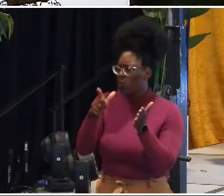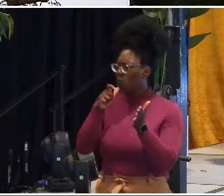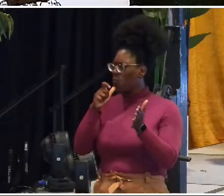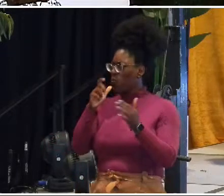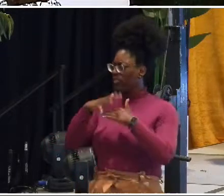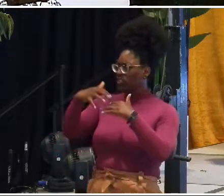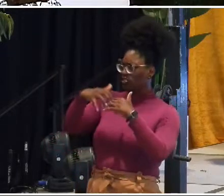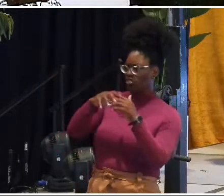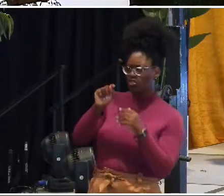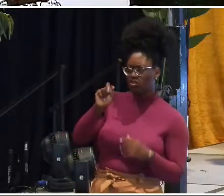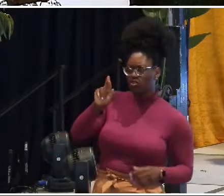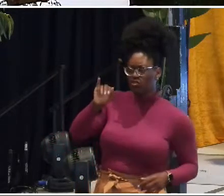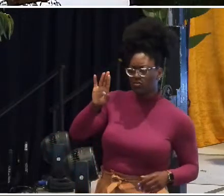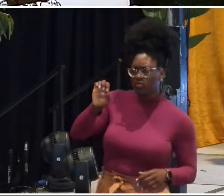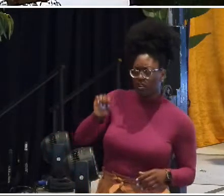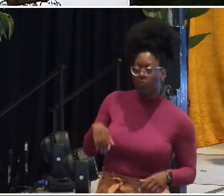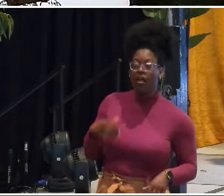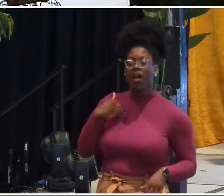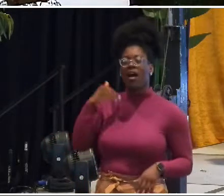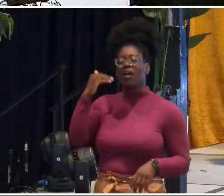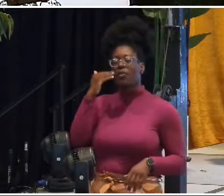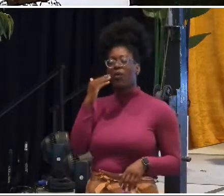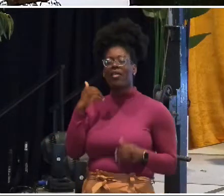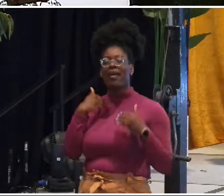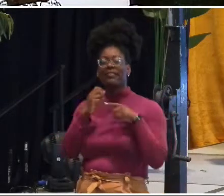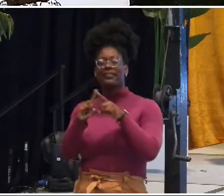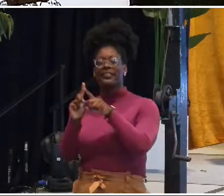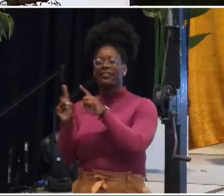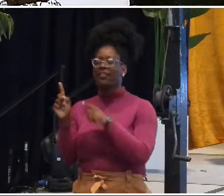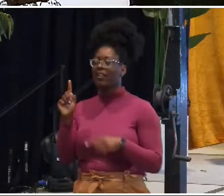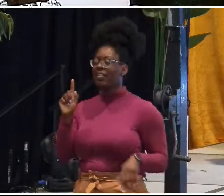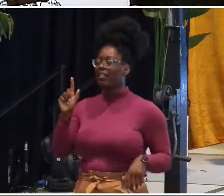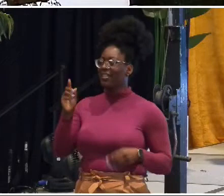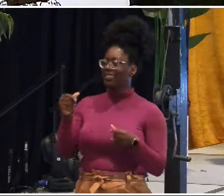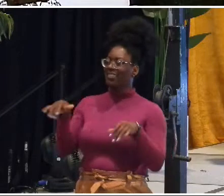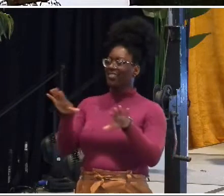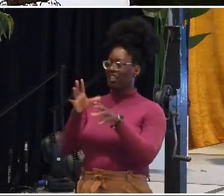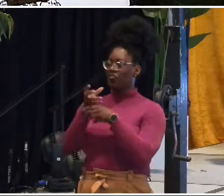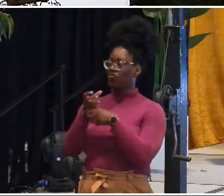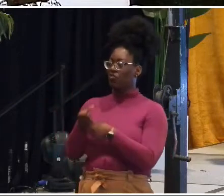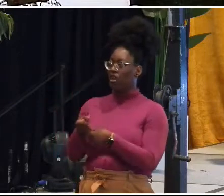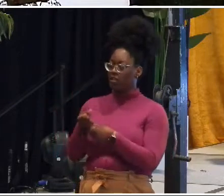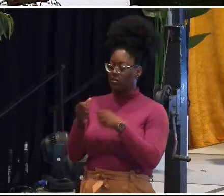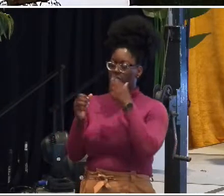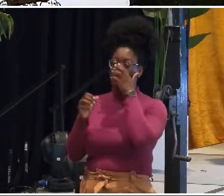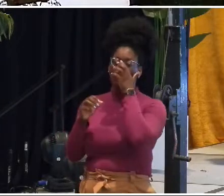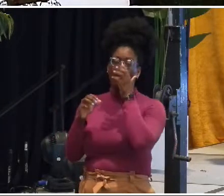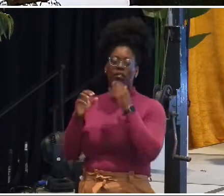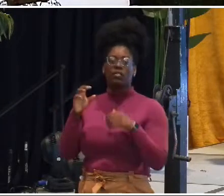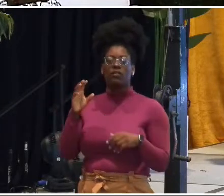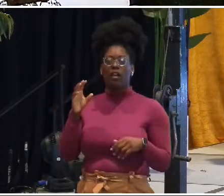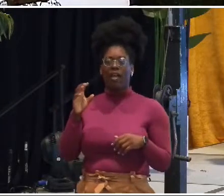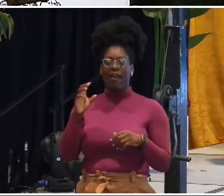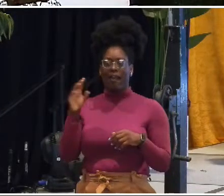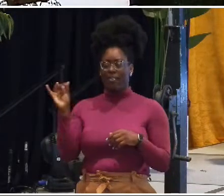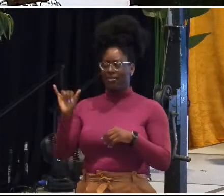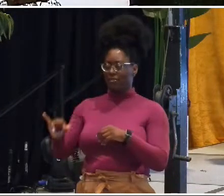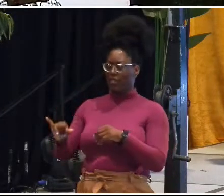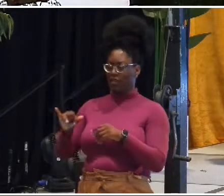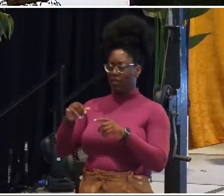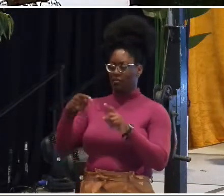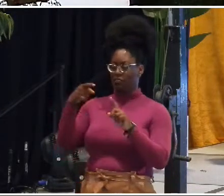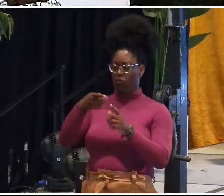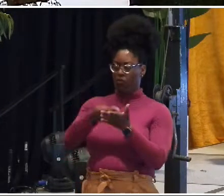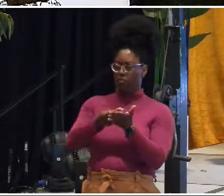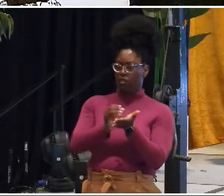the Segurite Land Trust invites folks to play the Shumi land tax, to actively give back to the indigenous peoples who are working